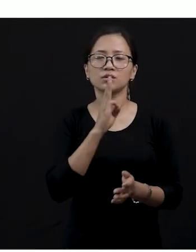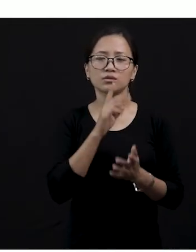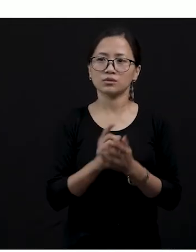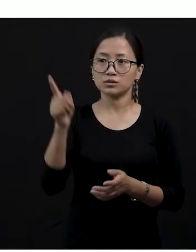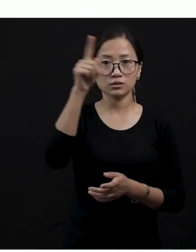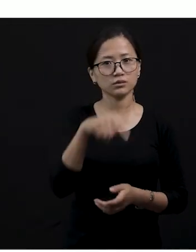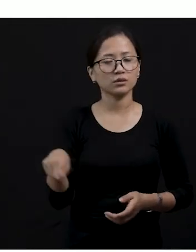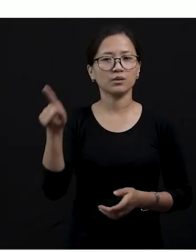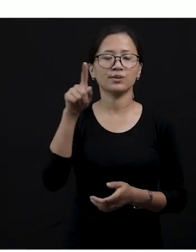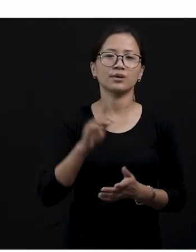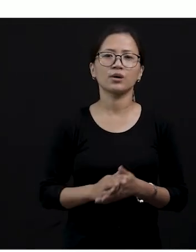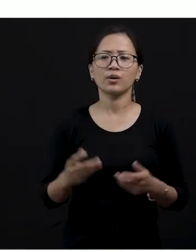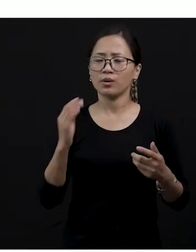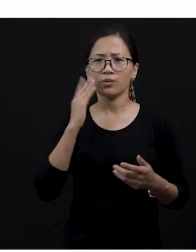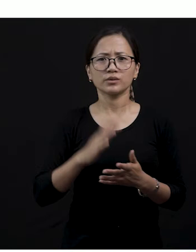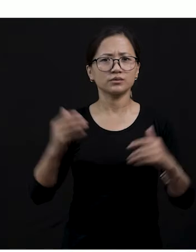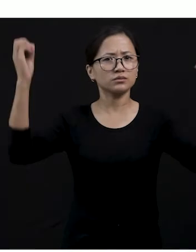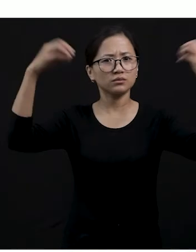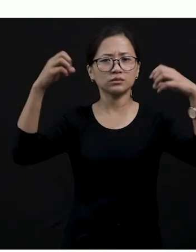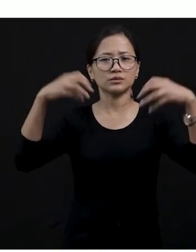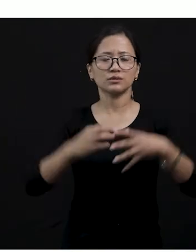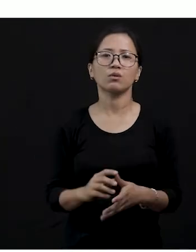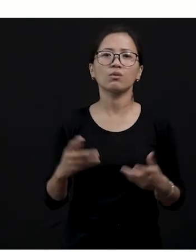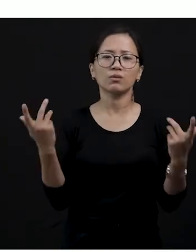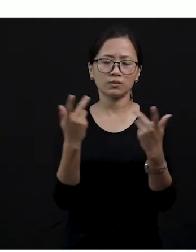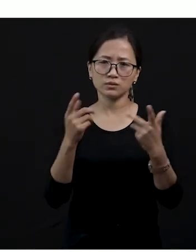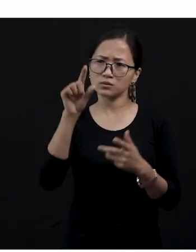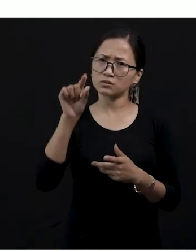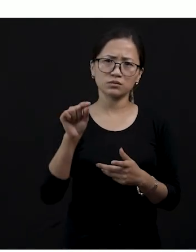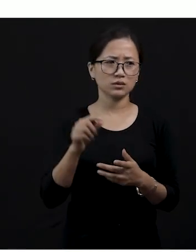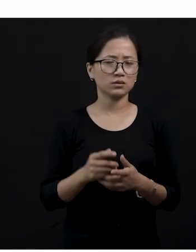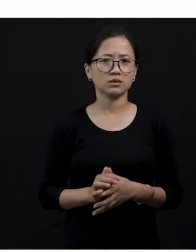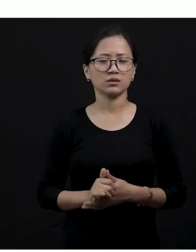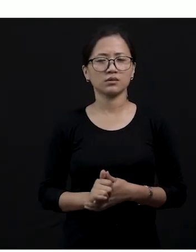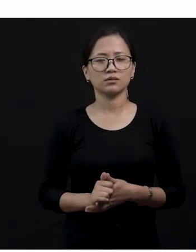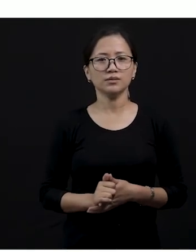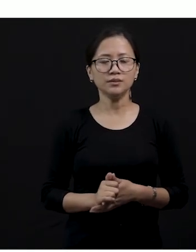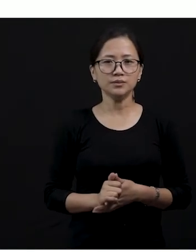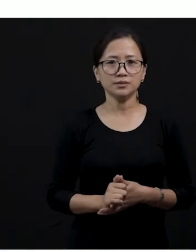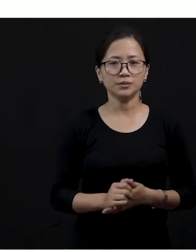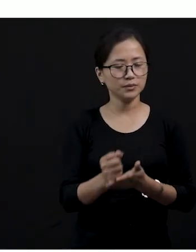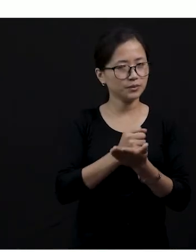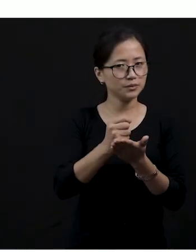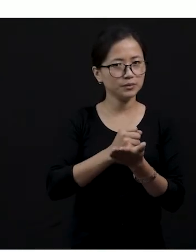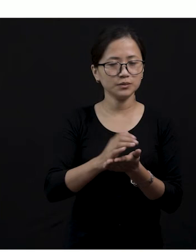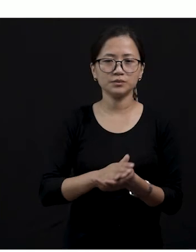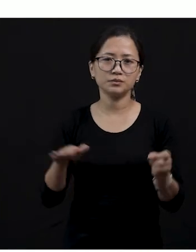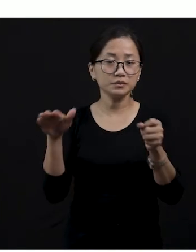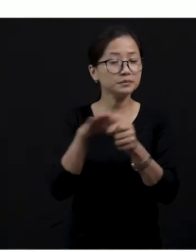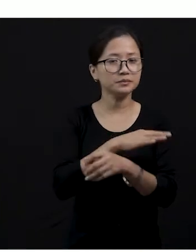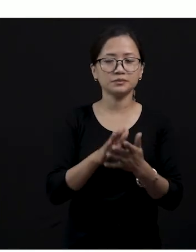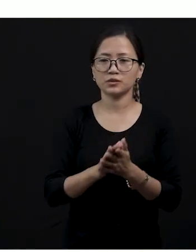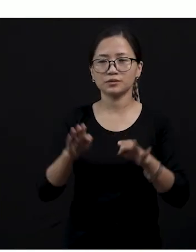when it rains, what do you do? What do you usually do? Well, if it rains, wow, it's raining just like that. No, but you try to fill up